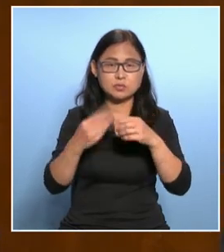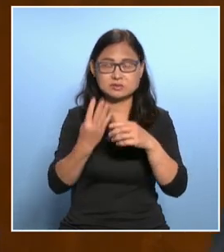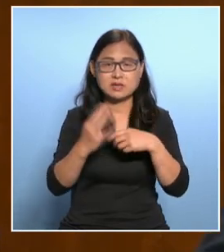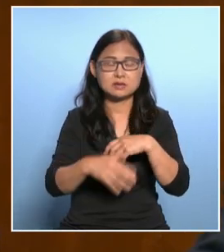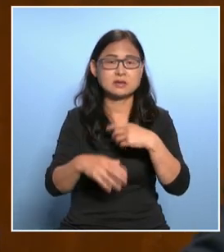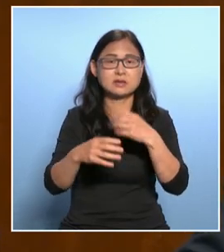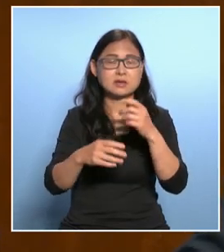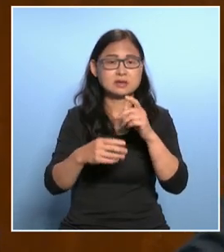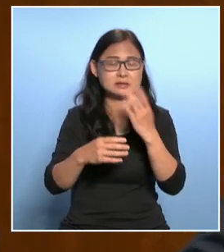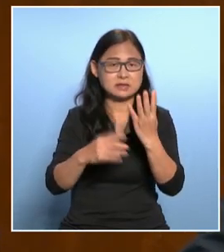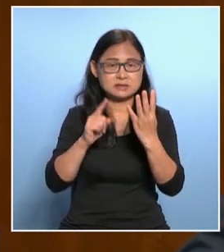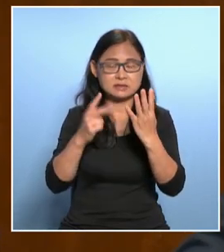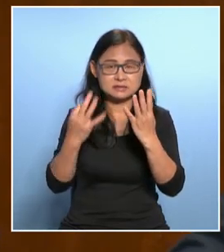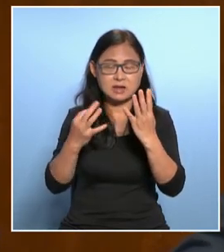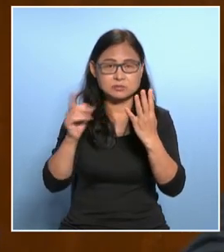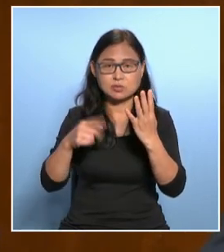CB4